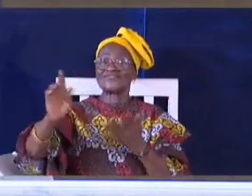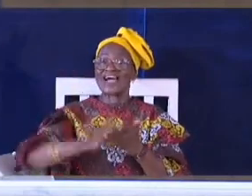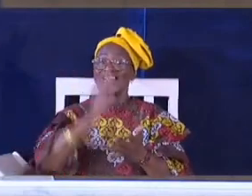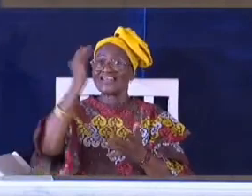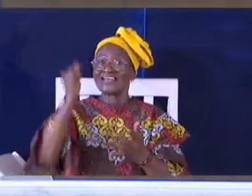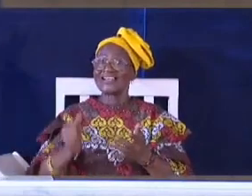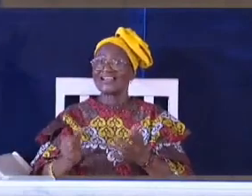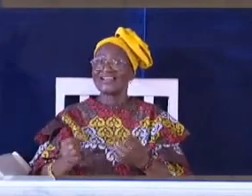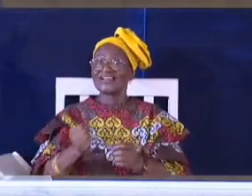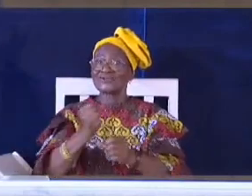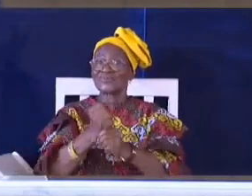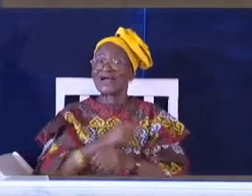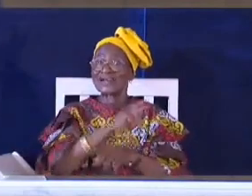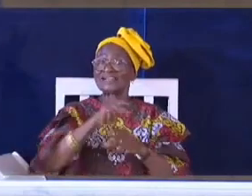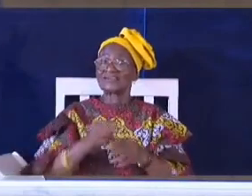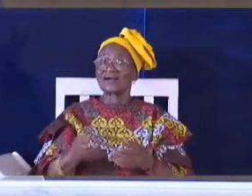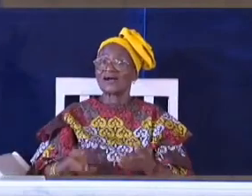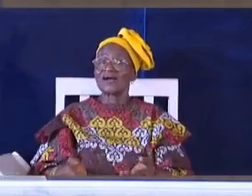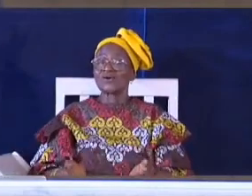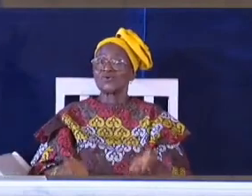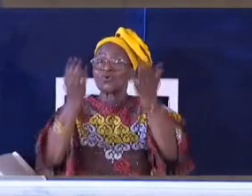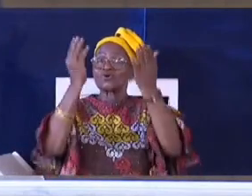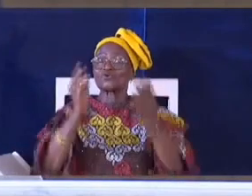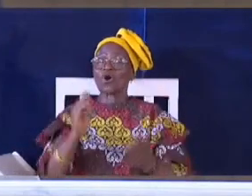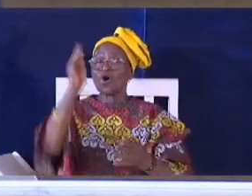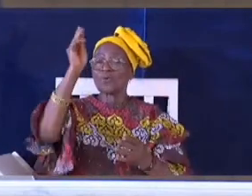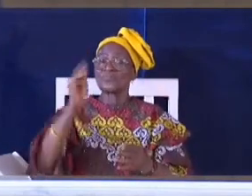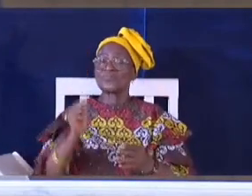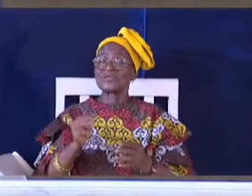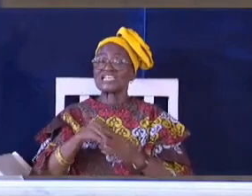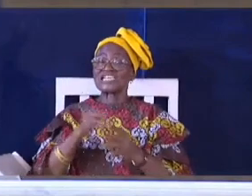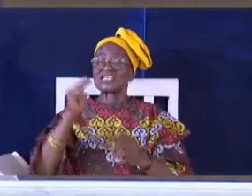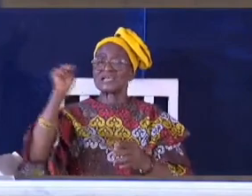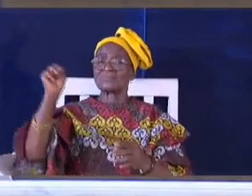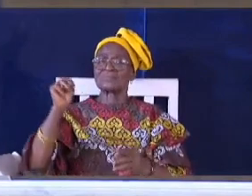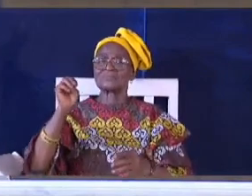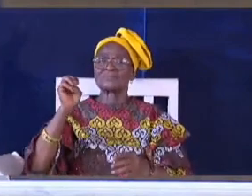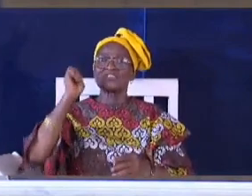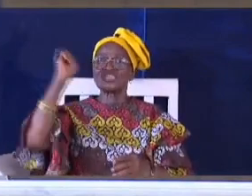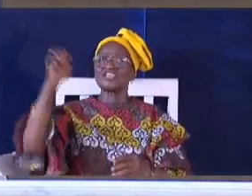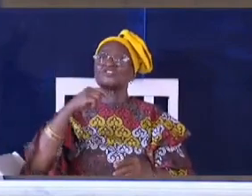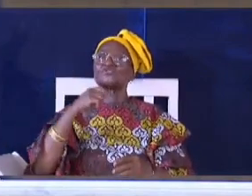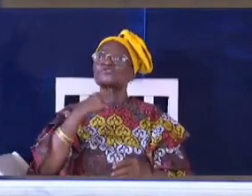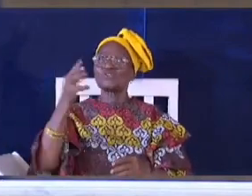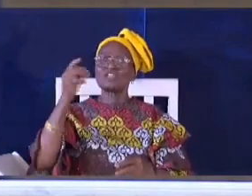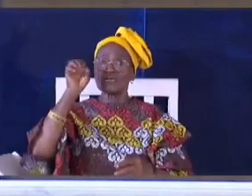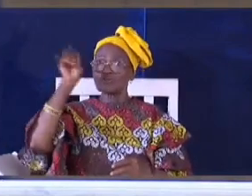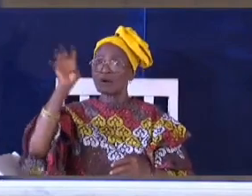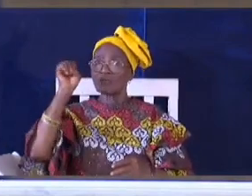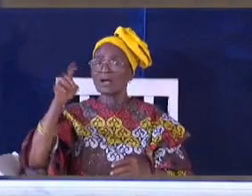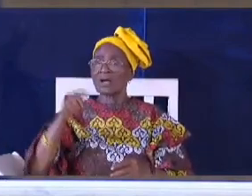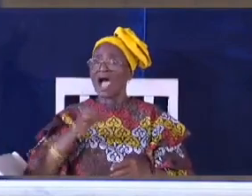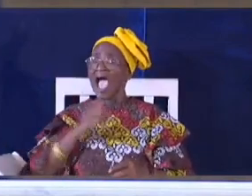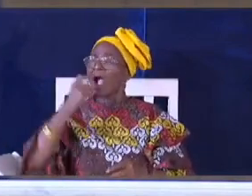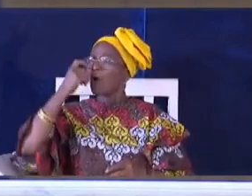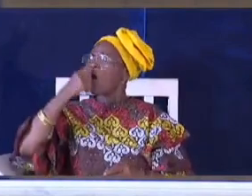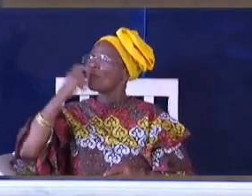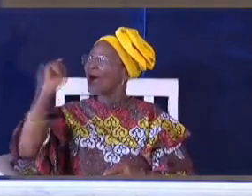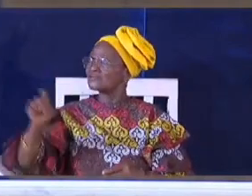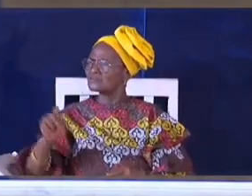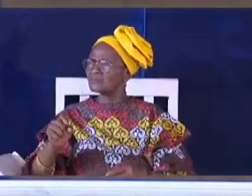him, he told the sorcerer, "I command you be blind for a season."